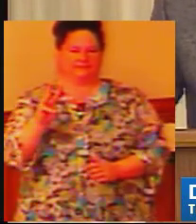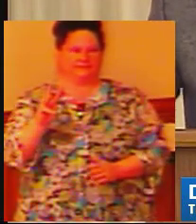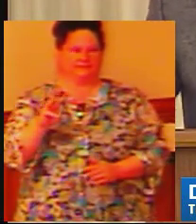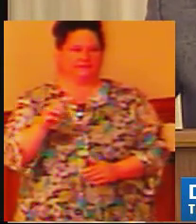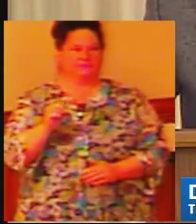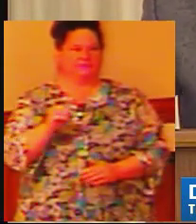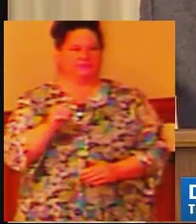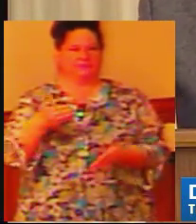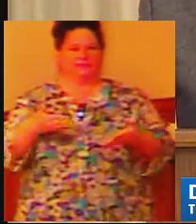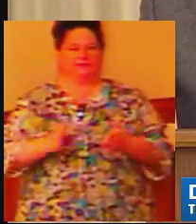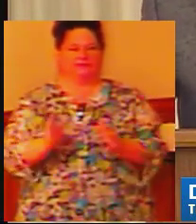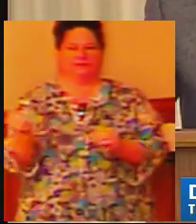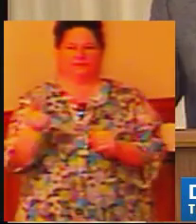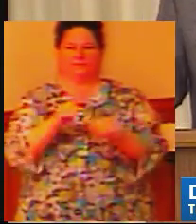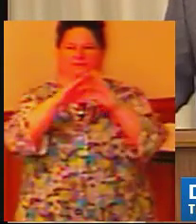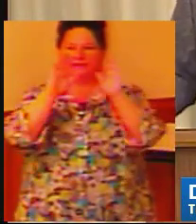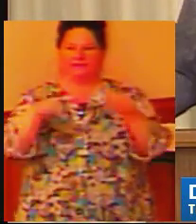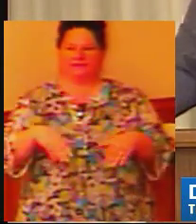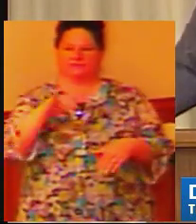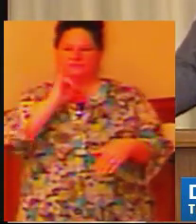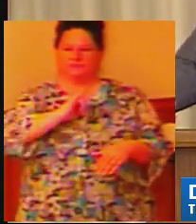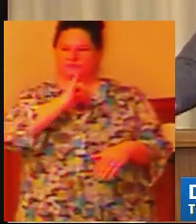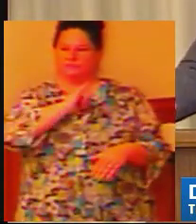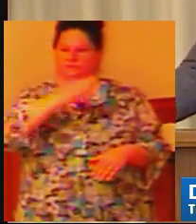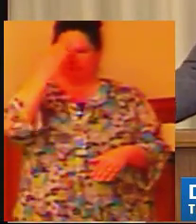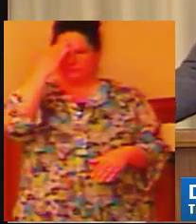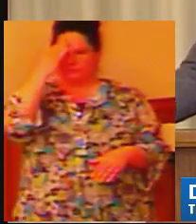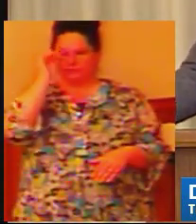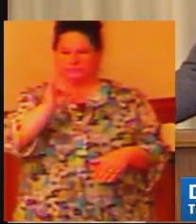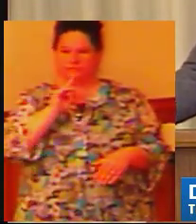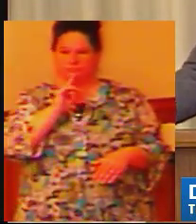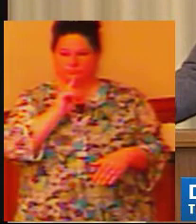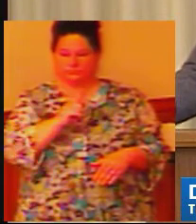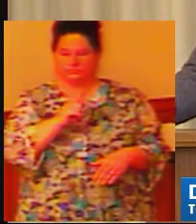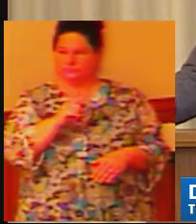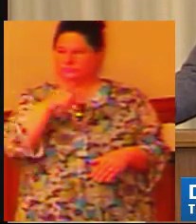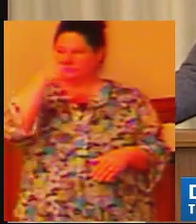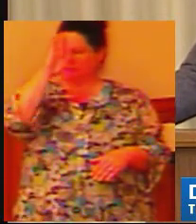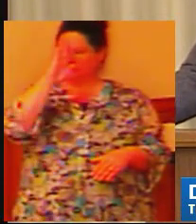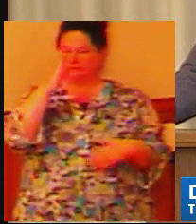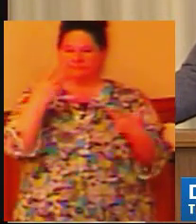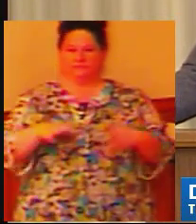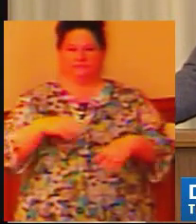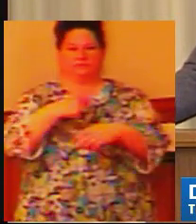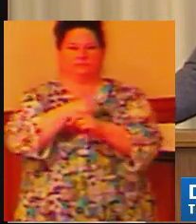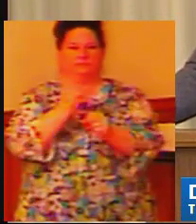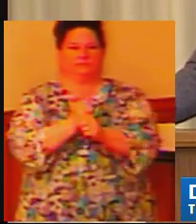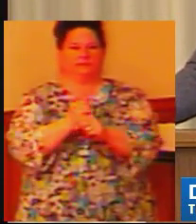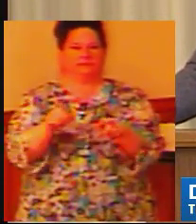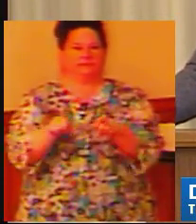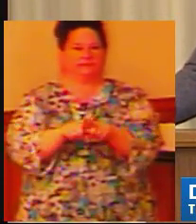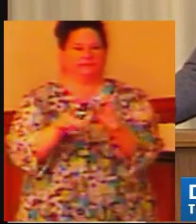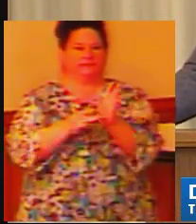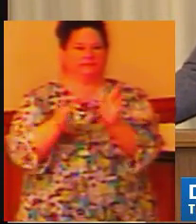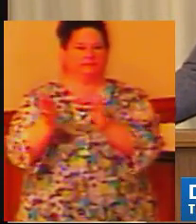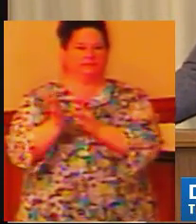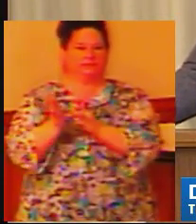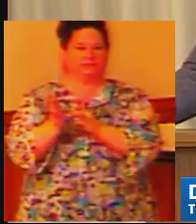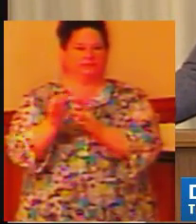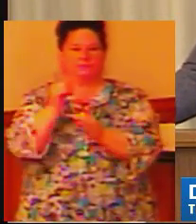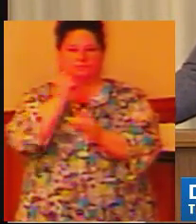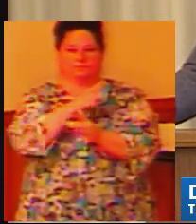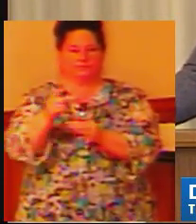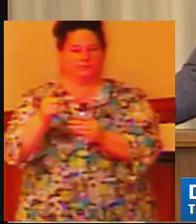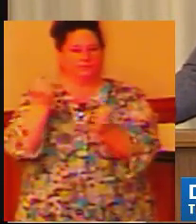Therefore, let all the house of Israel know assuredly that God hath made the same Jesus, whom